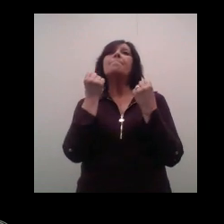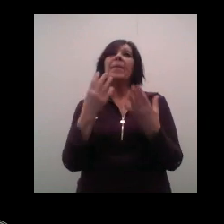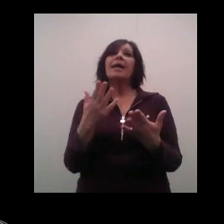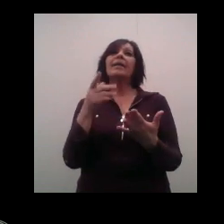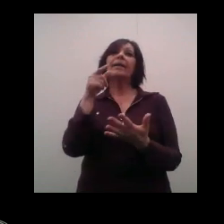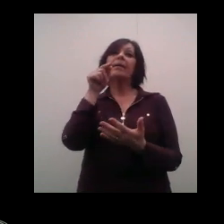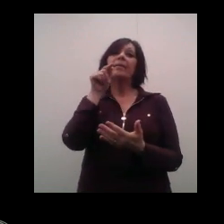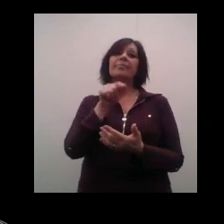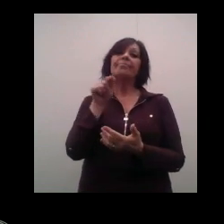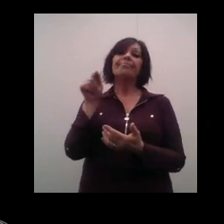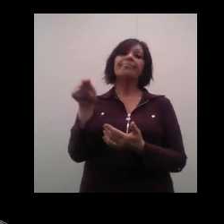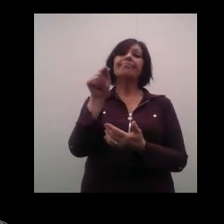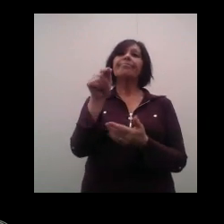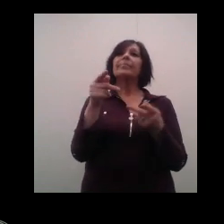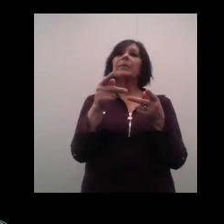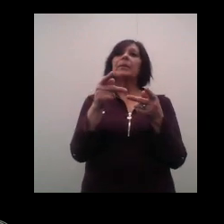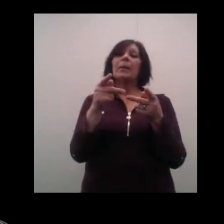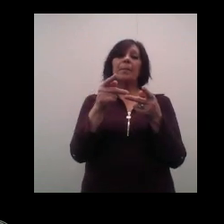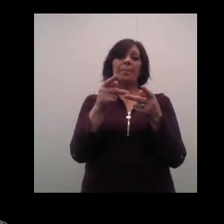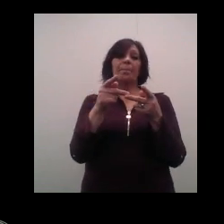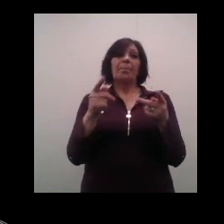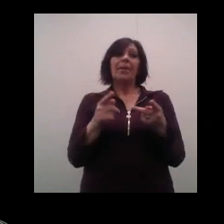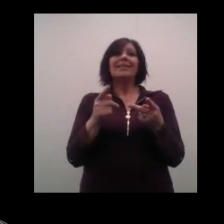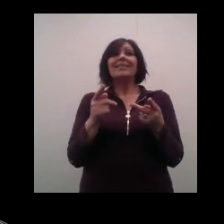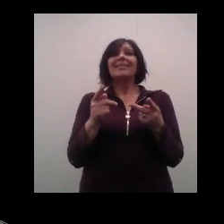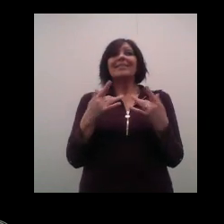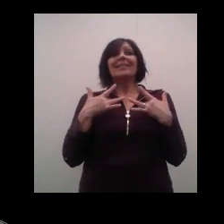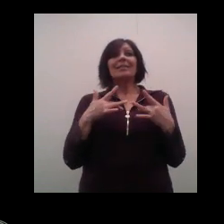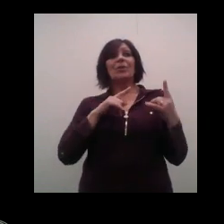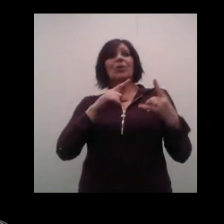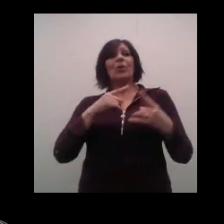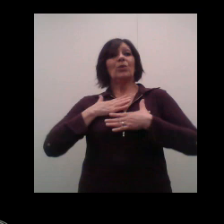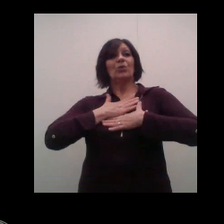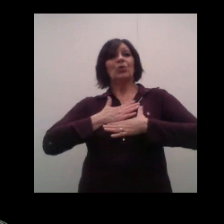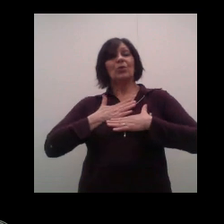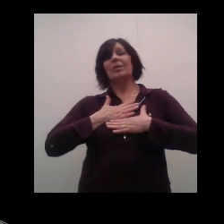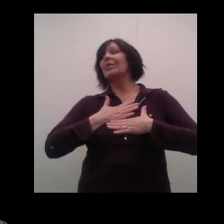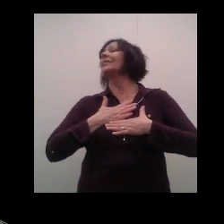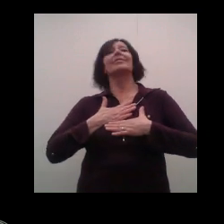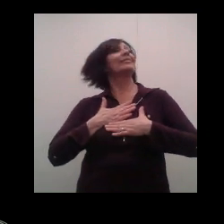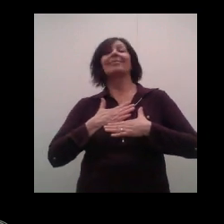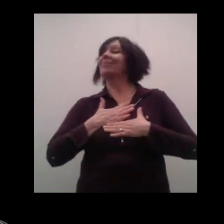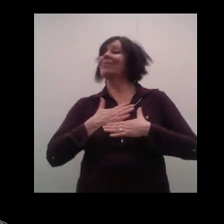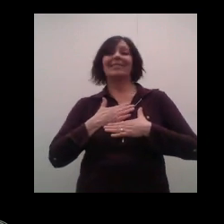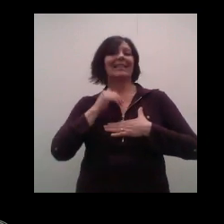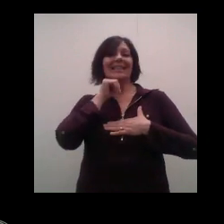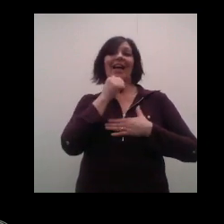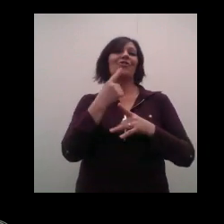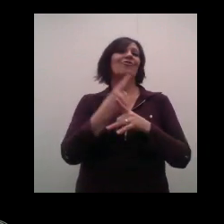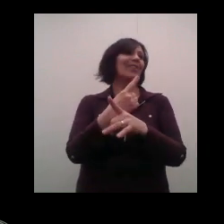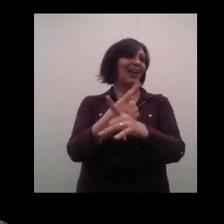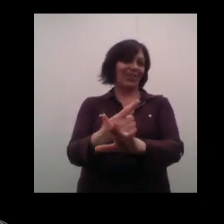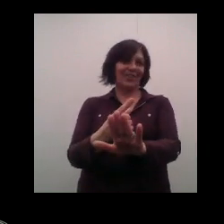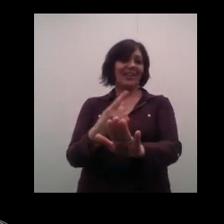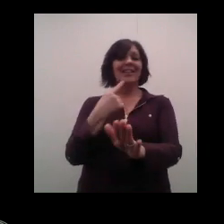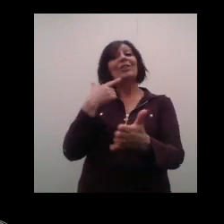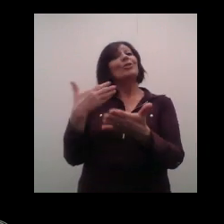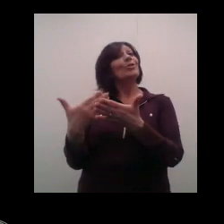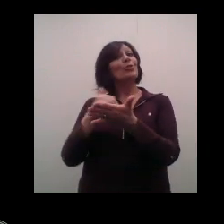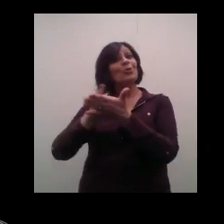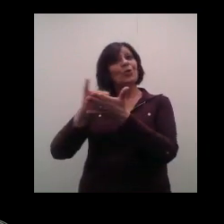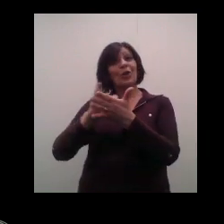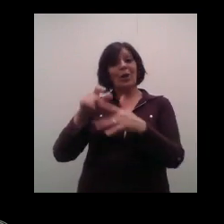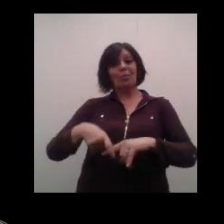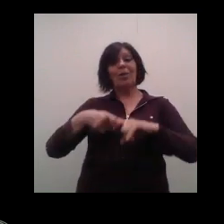or that people traditionally enjoy in the campgrounds are not going to be available. Again, we're under the New York pause, so